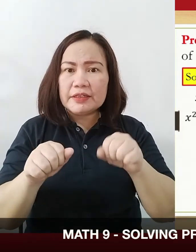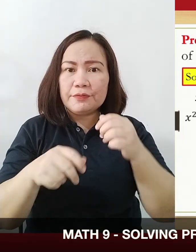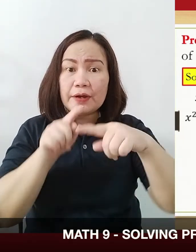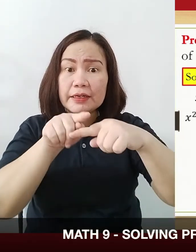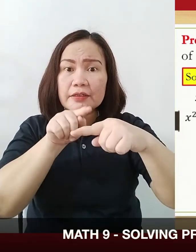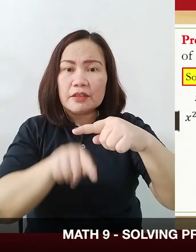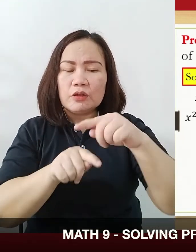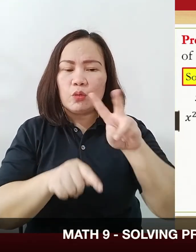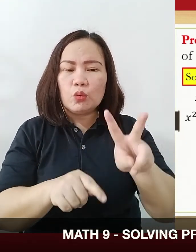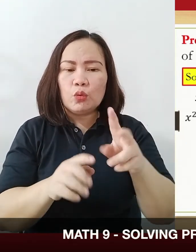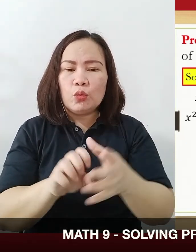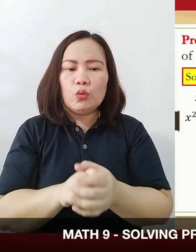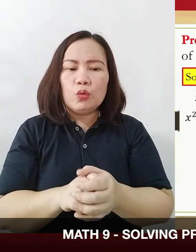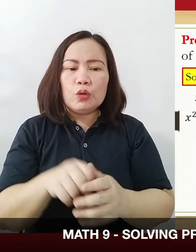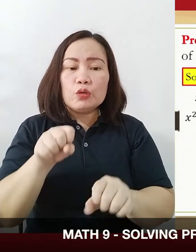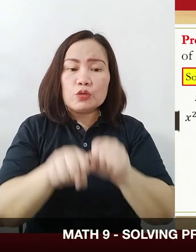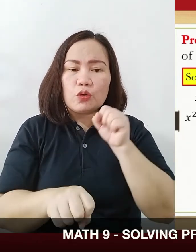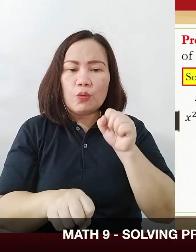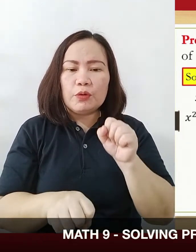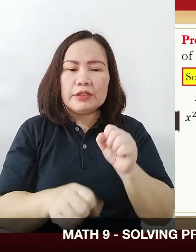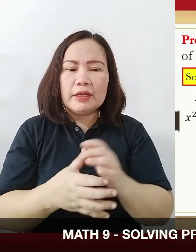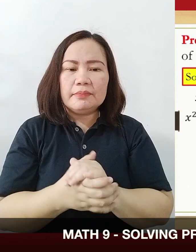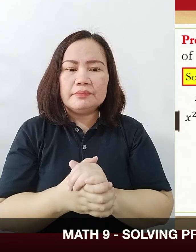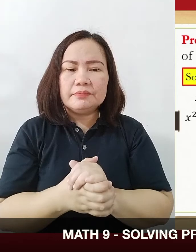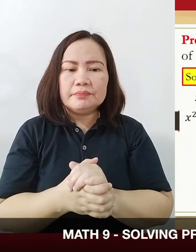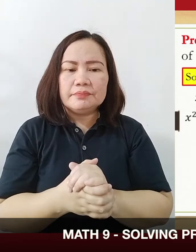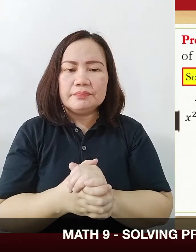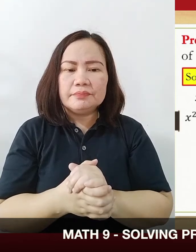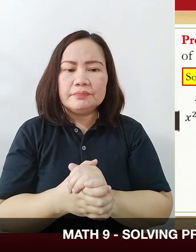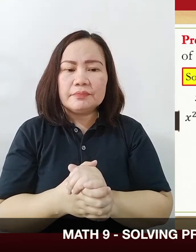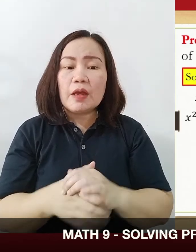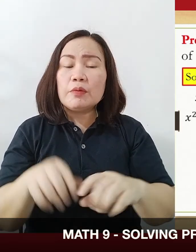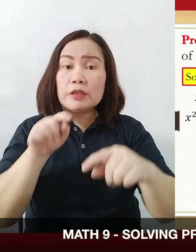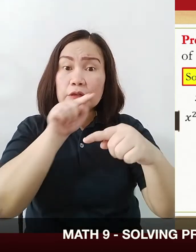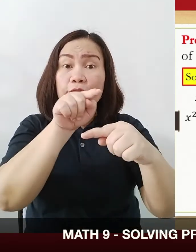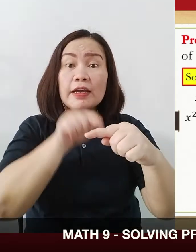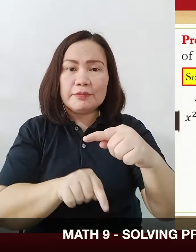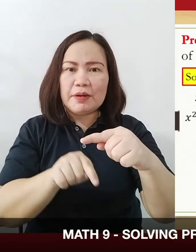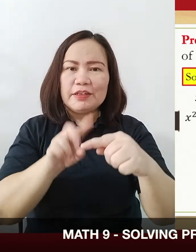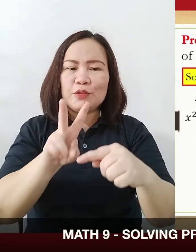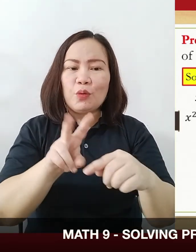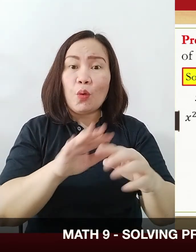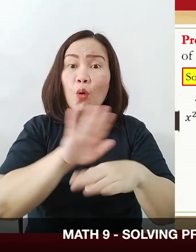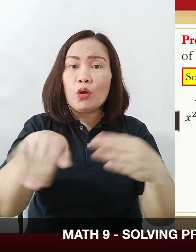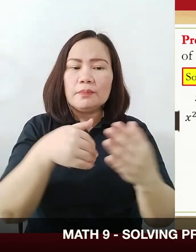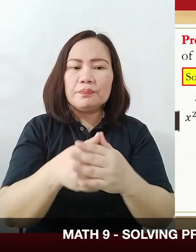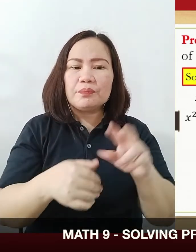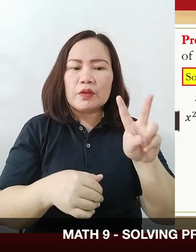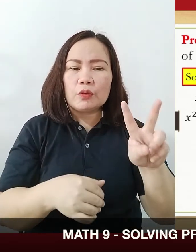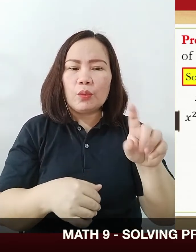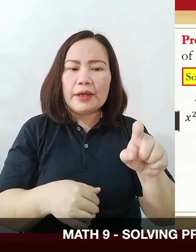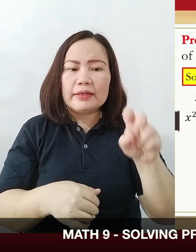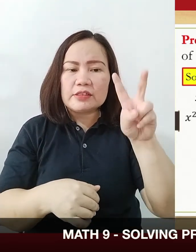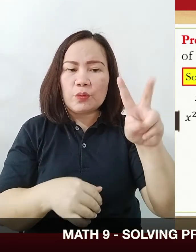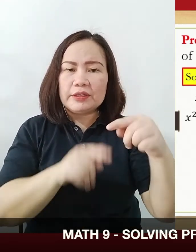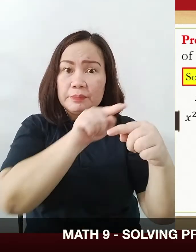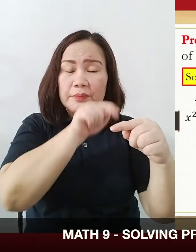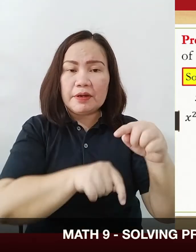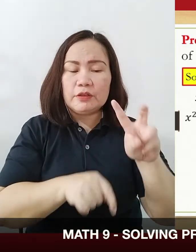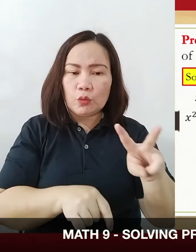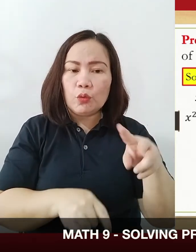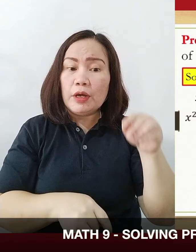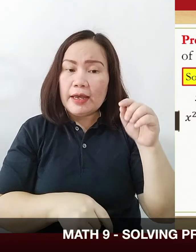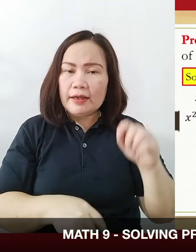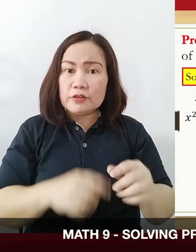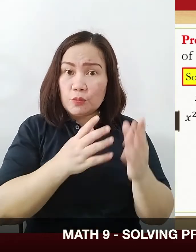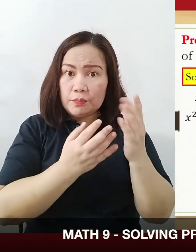so therefore, we can have x squared minus 19x plus 84. So,